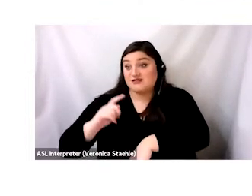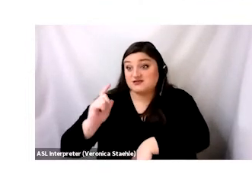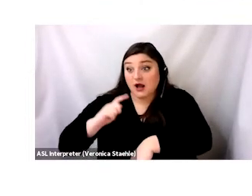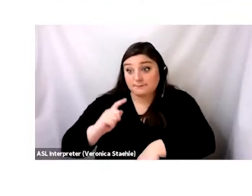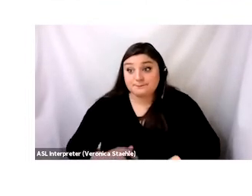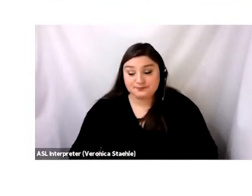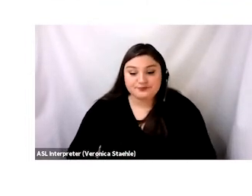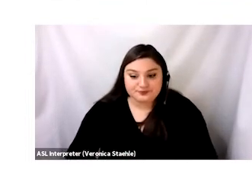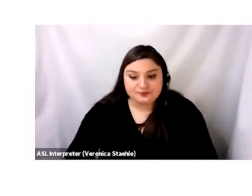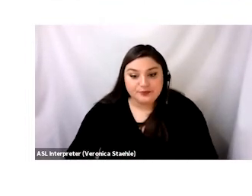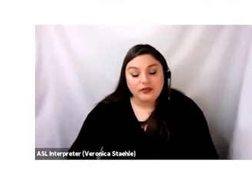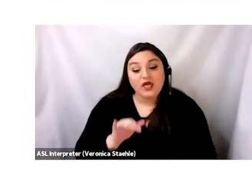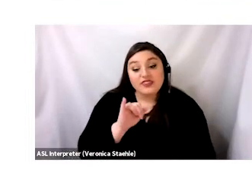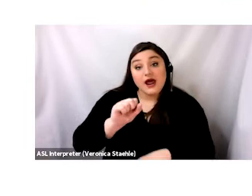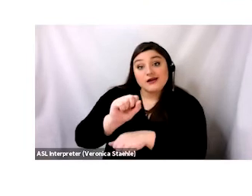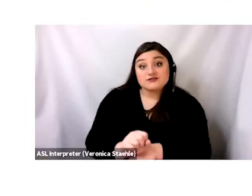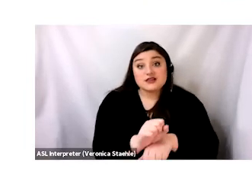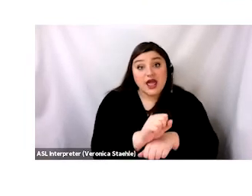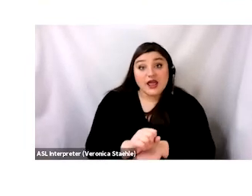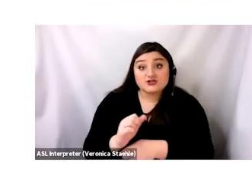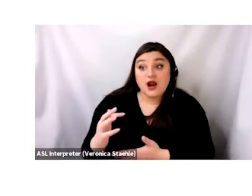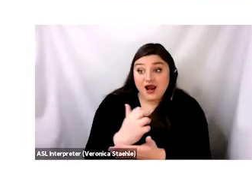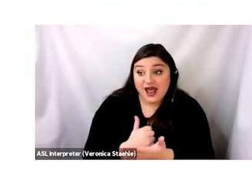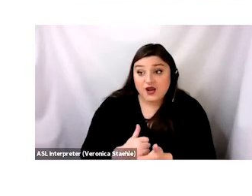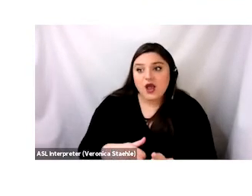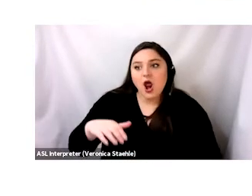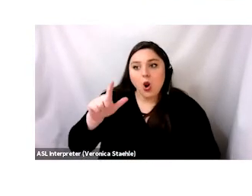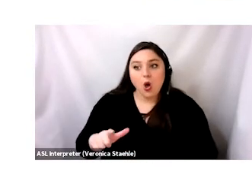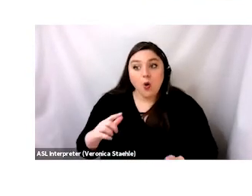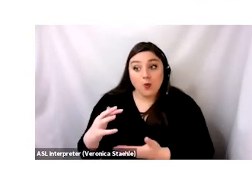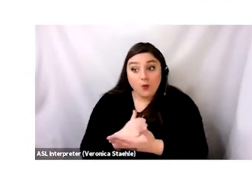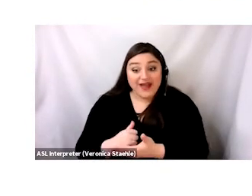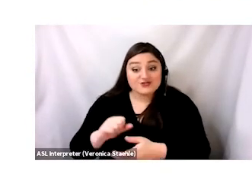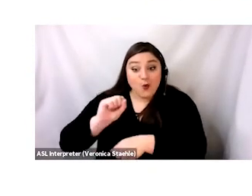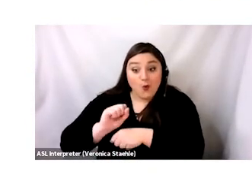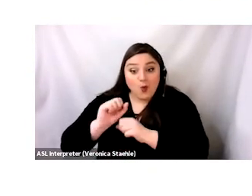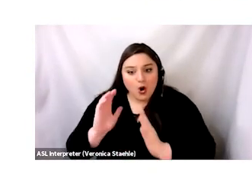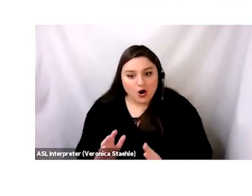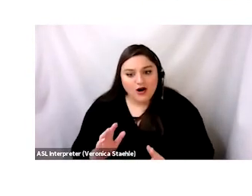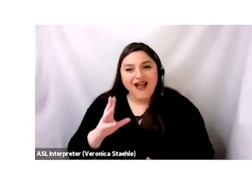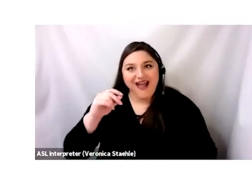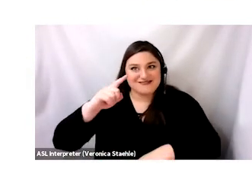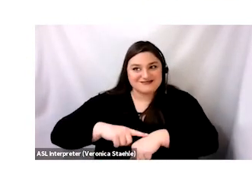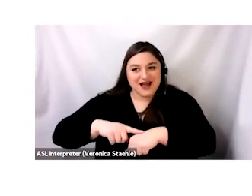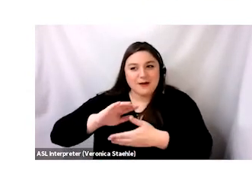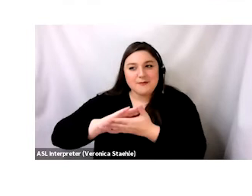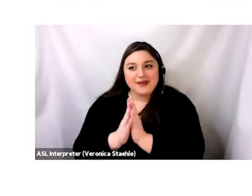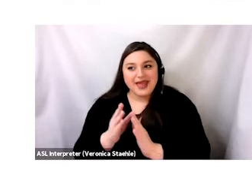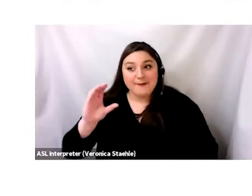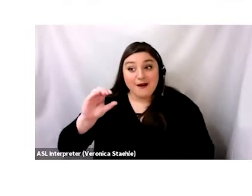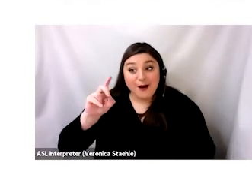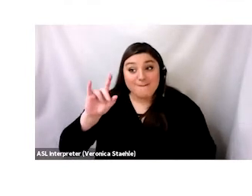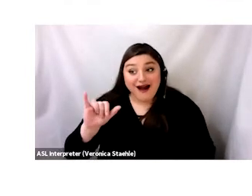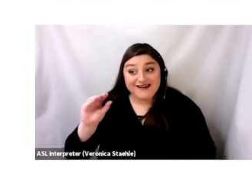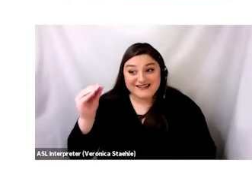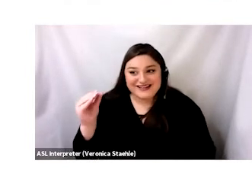labor and low-wage labor as a commodity, cotton as a commodity, and time as a commodity became the arbiters of the fashion